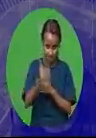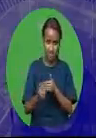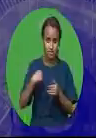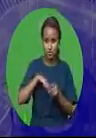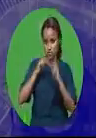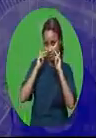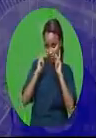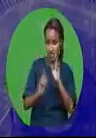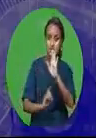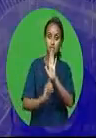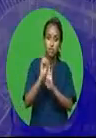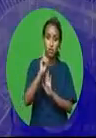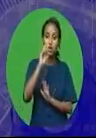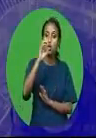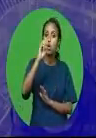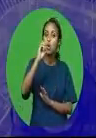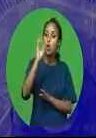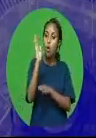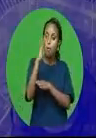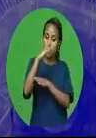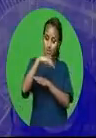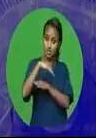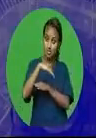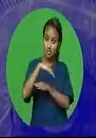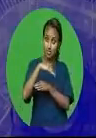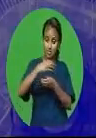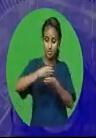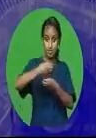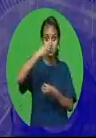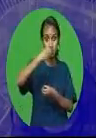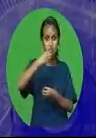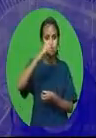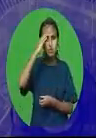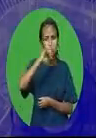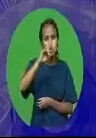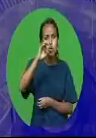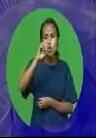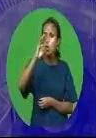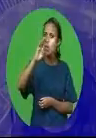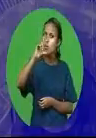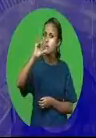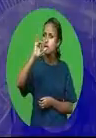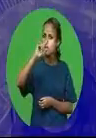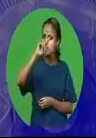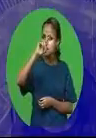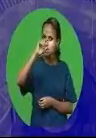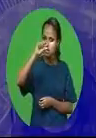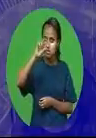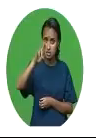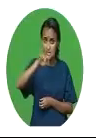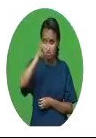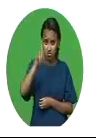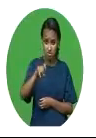at the development of an oblique prism. Do you know what an oblique prism is? Let's